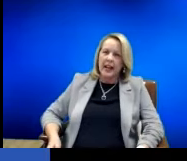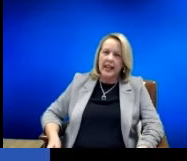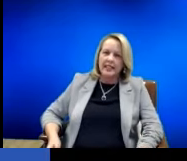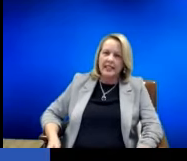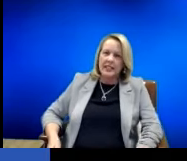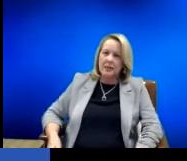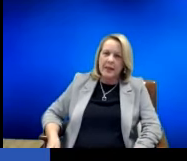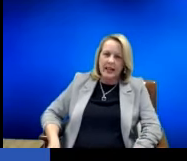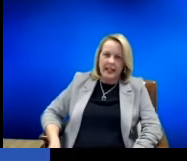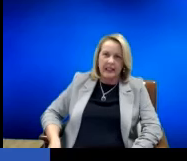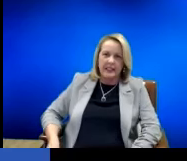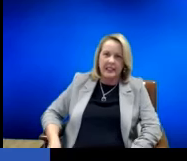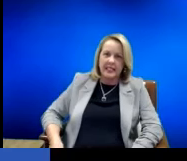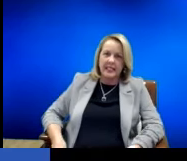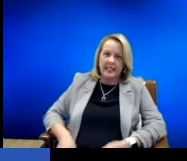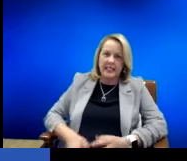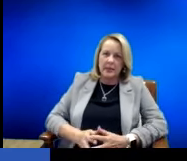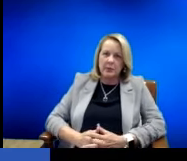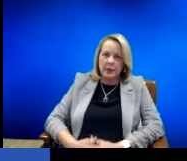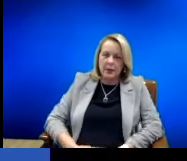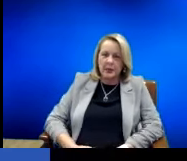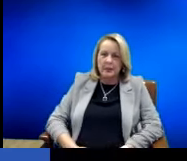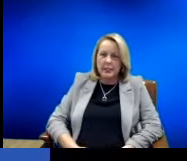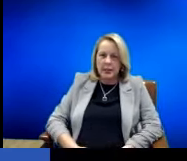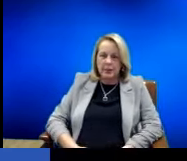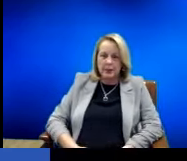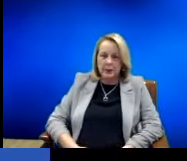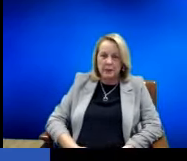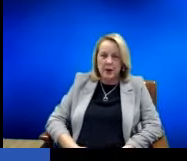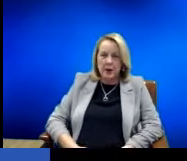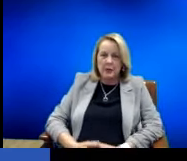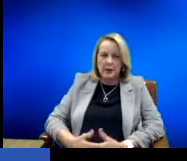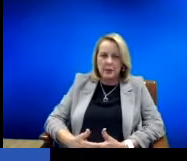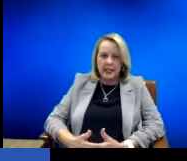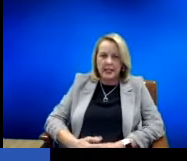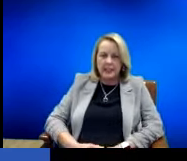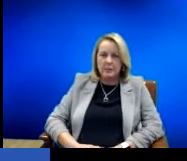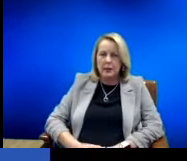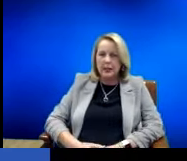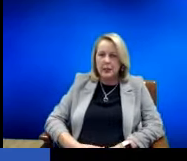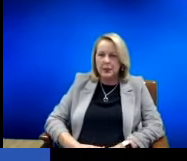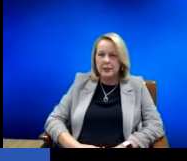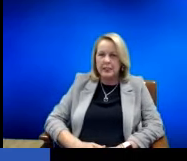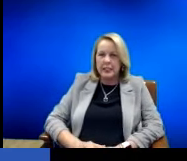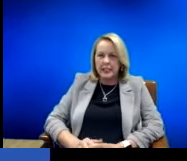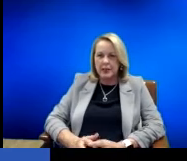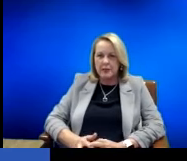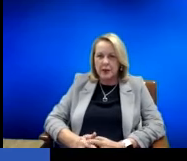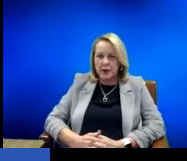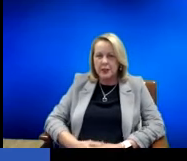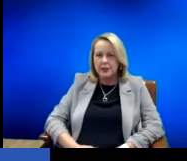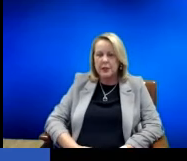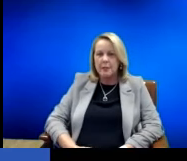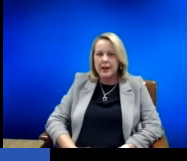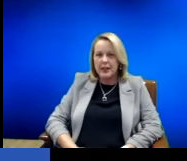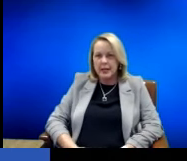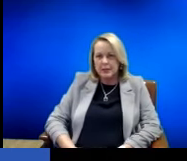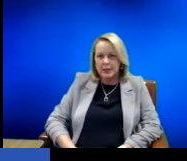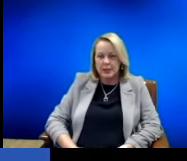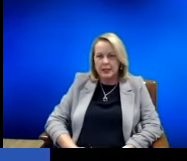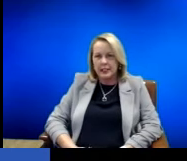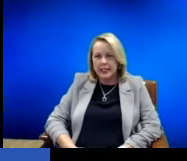So as of May, the Texas ABLE program is open for enrollment. We'd like to play a quick video for you from